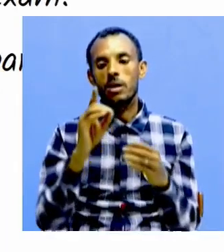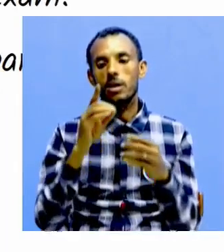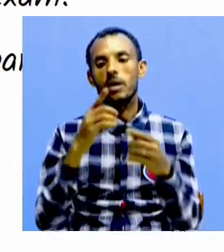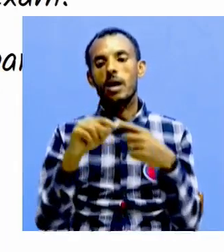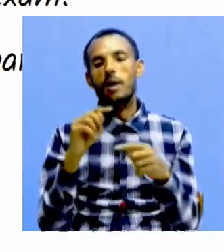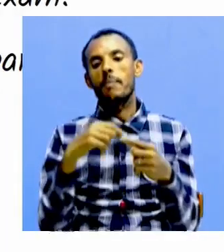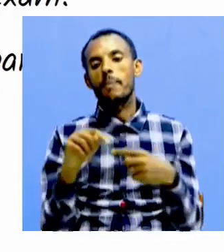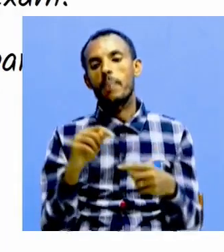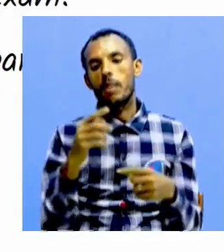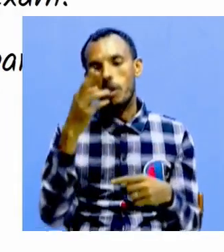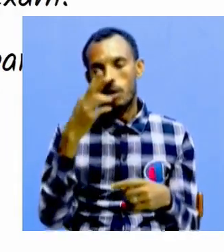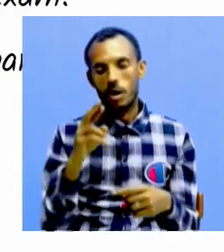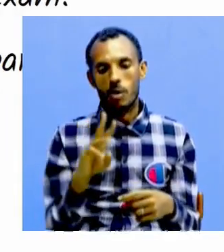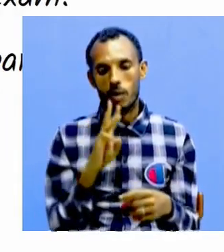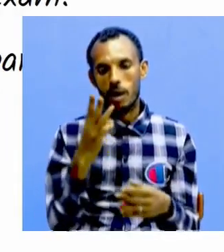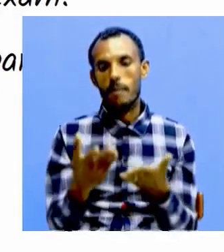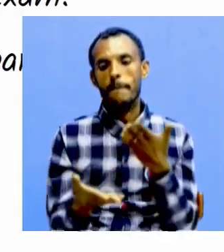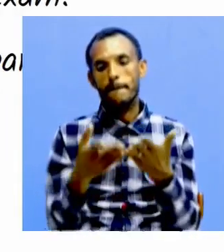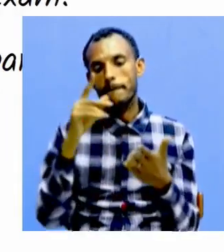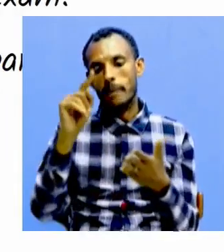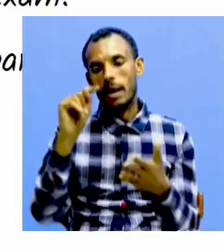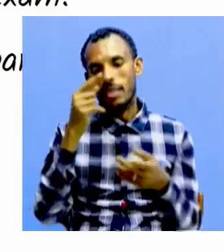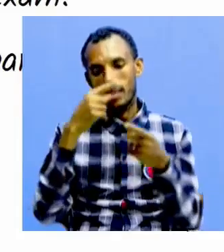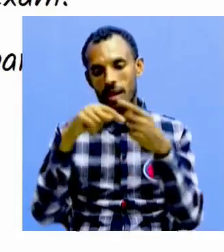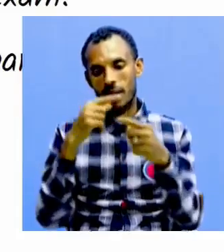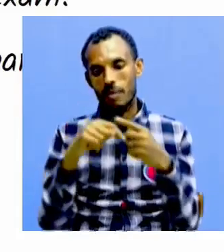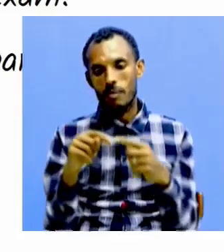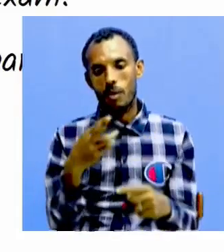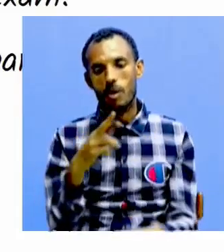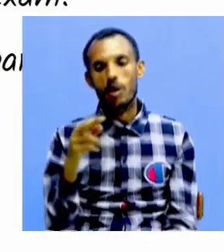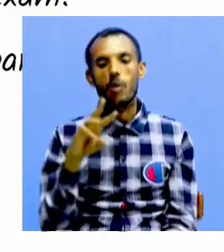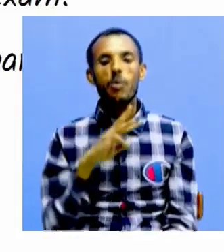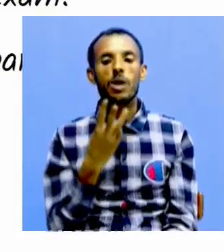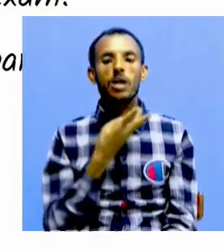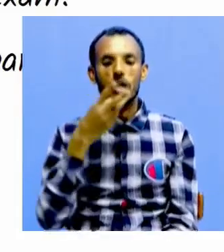come. Or we should